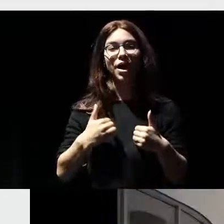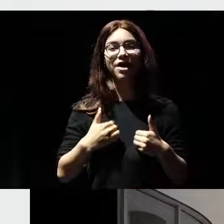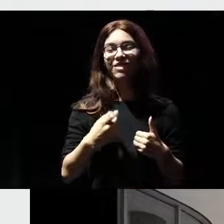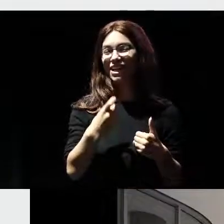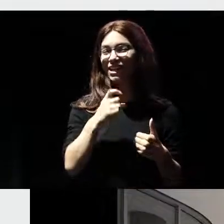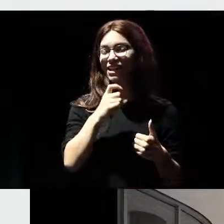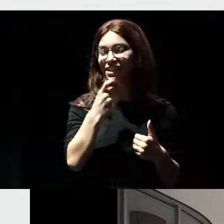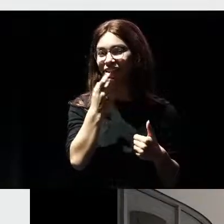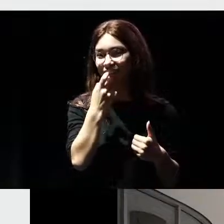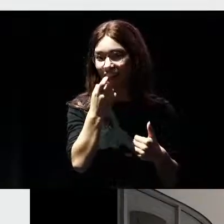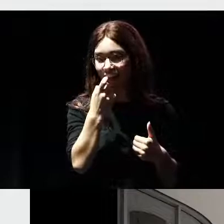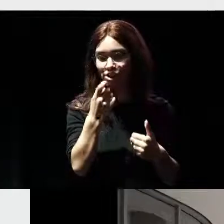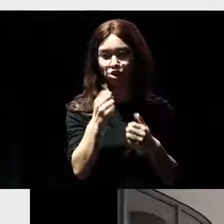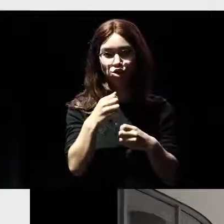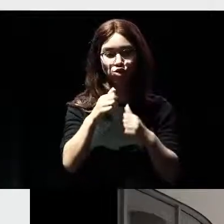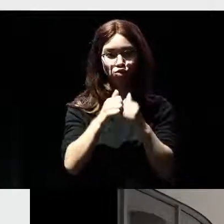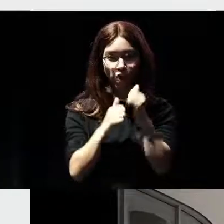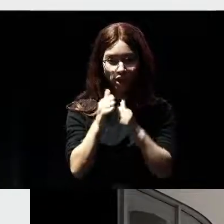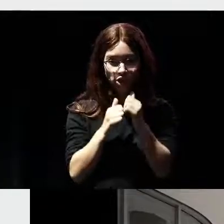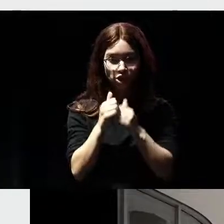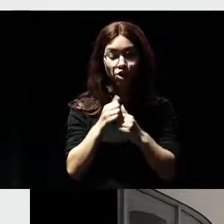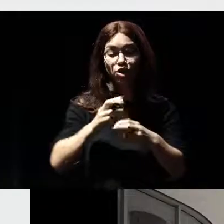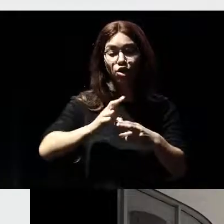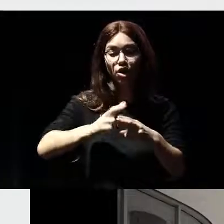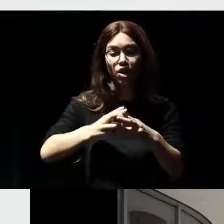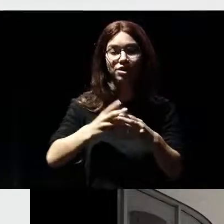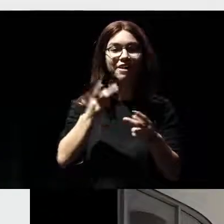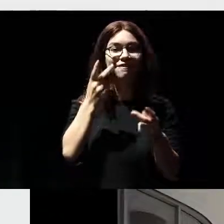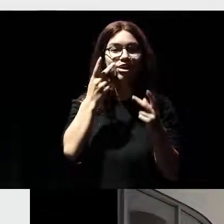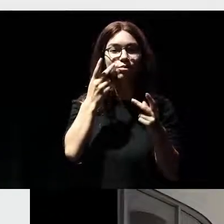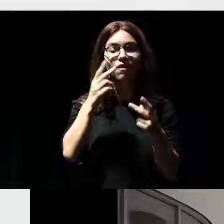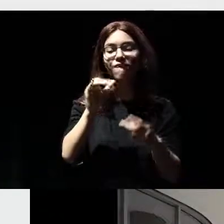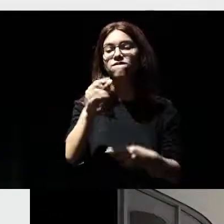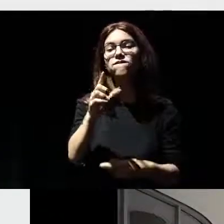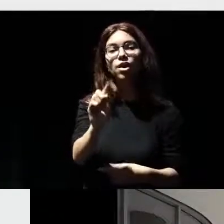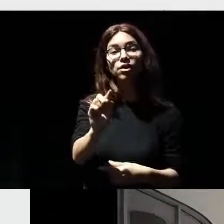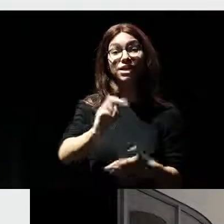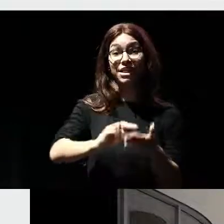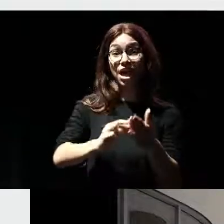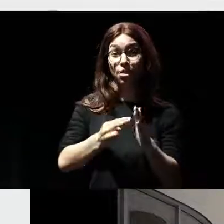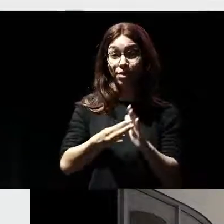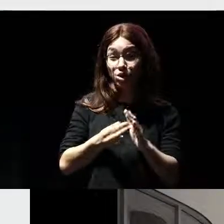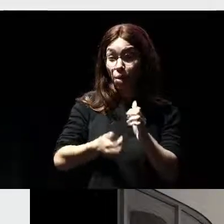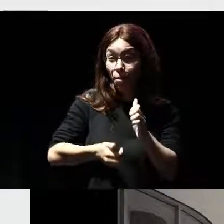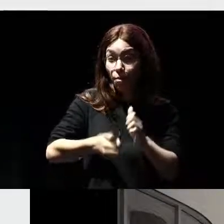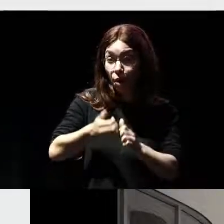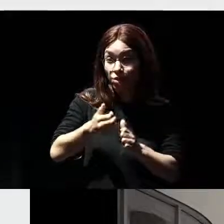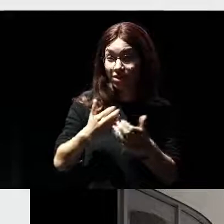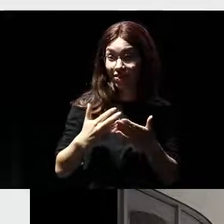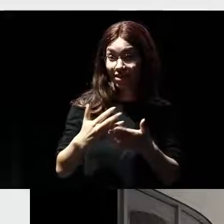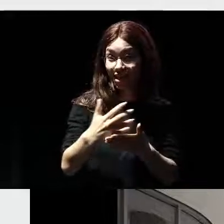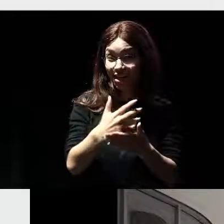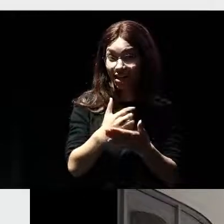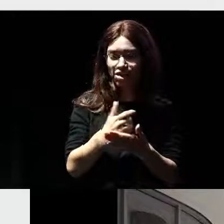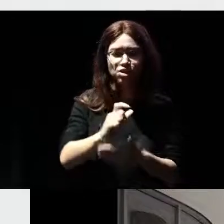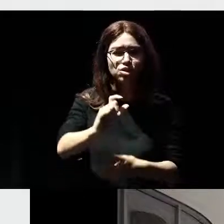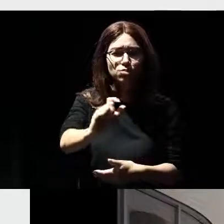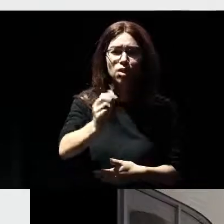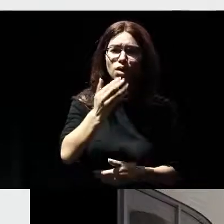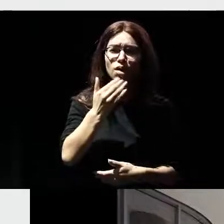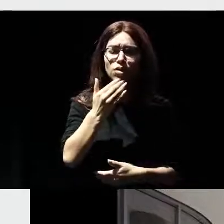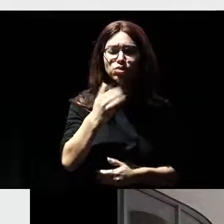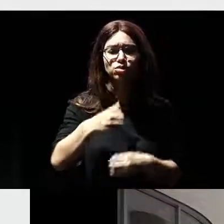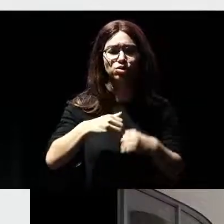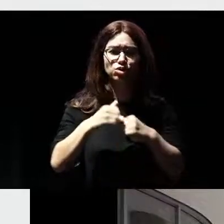glass structure called the Visible Vault, where the majority of the collection of smaller